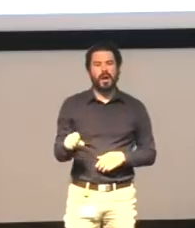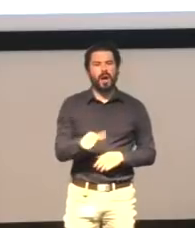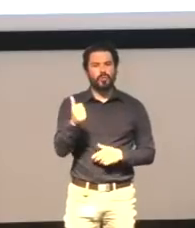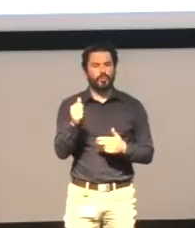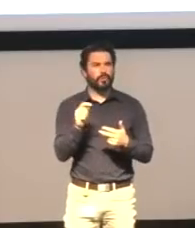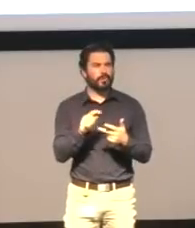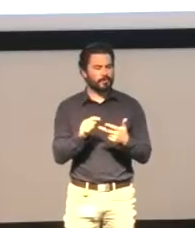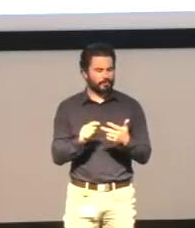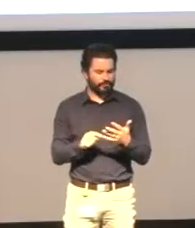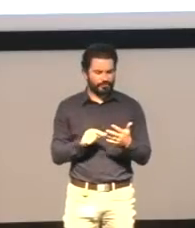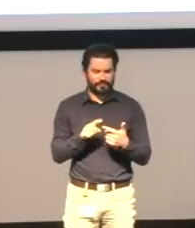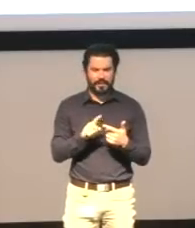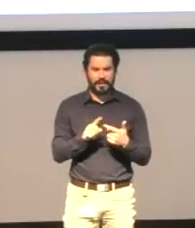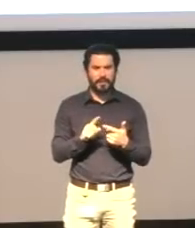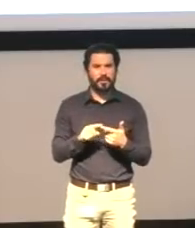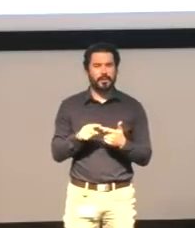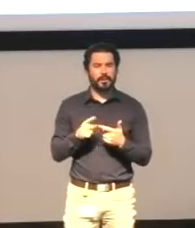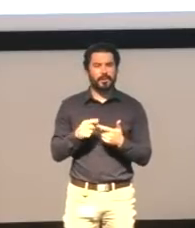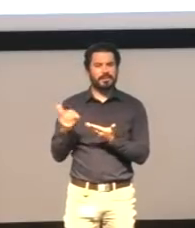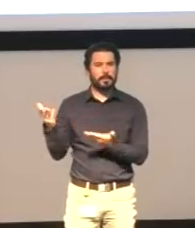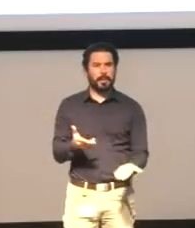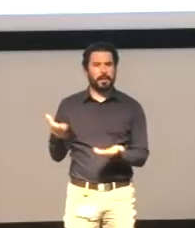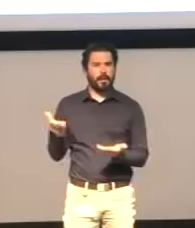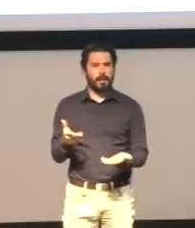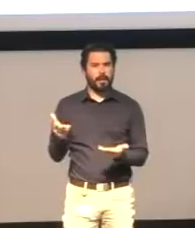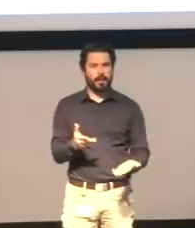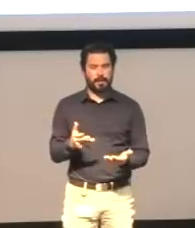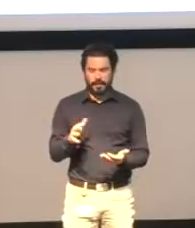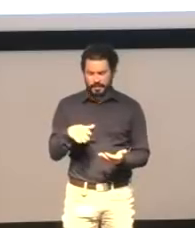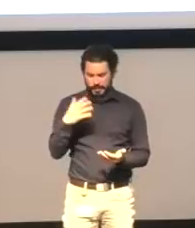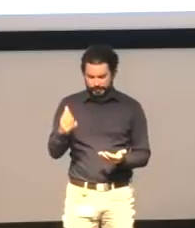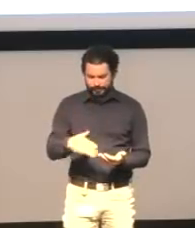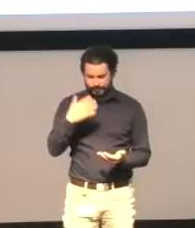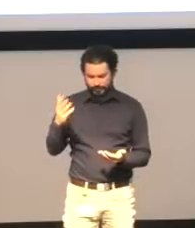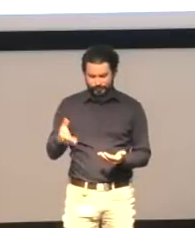one related to supplies, that the cost of, or the